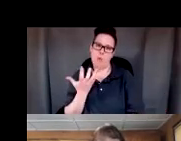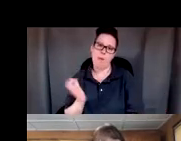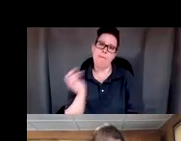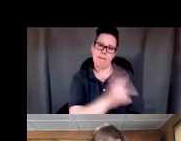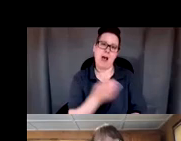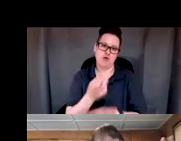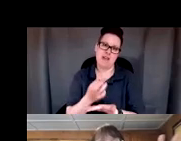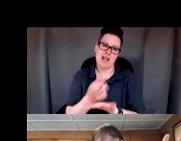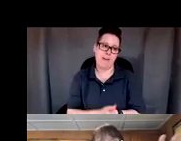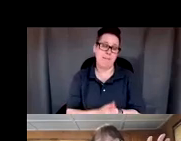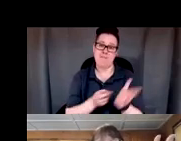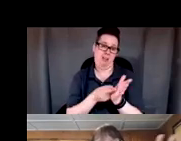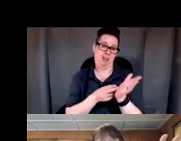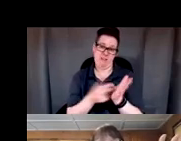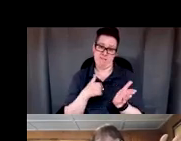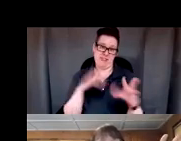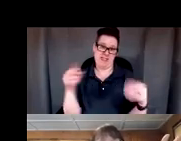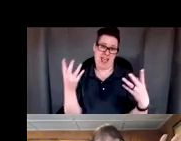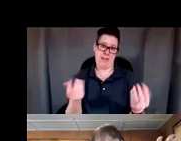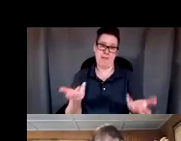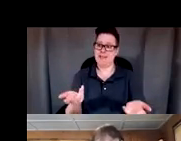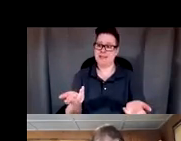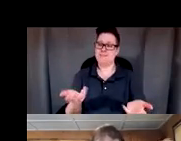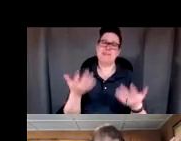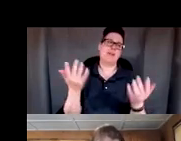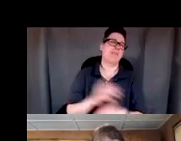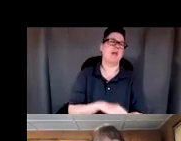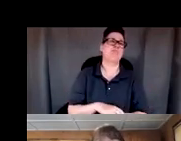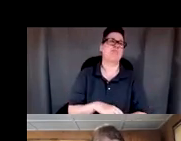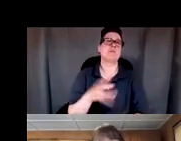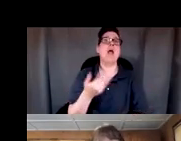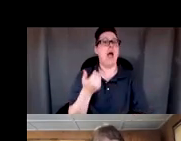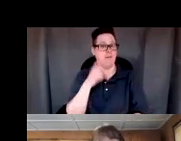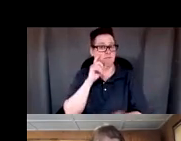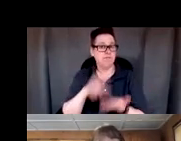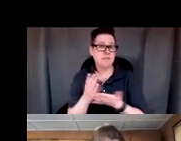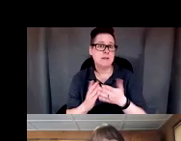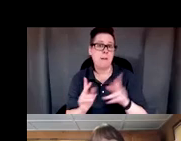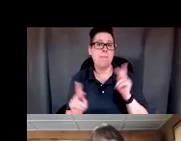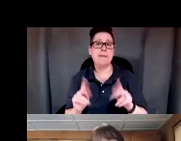up, there's no category. I've picked up individuals that are